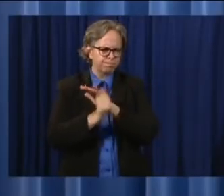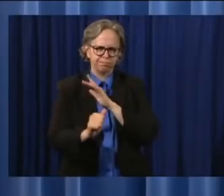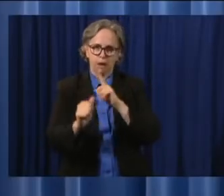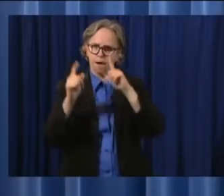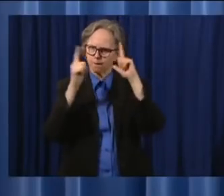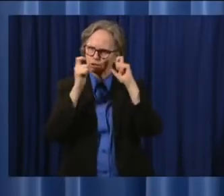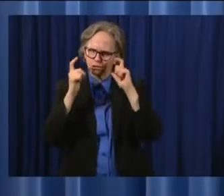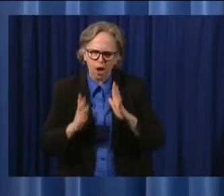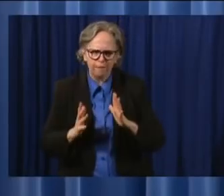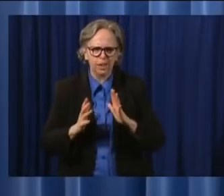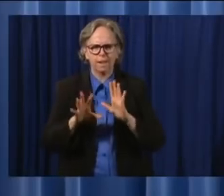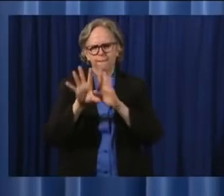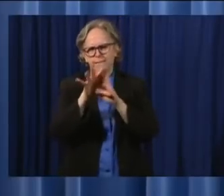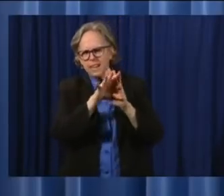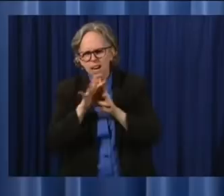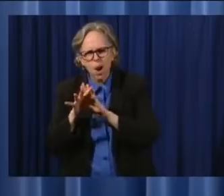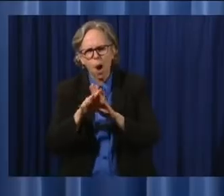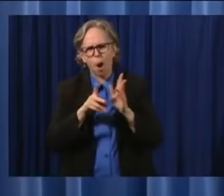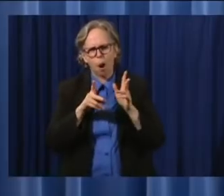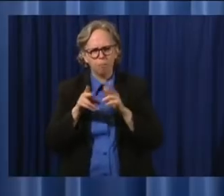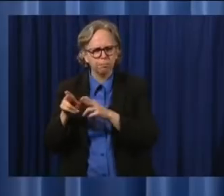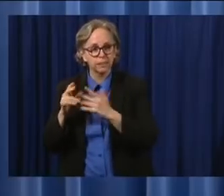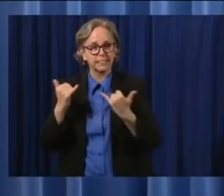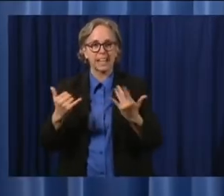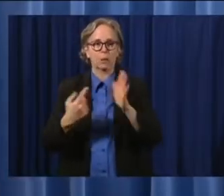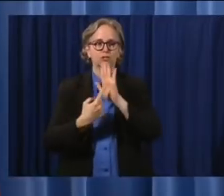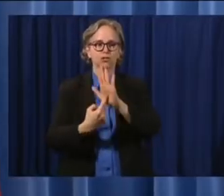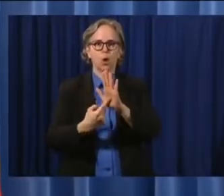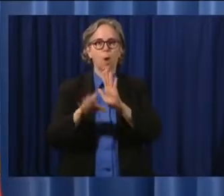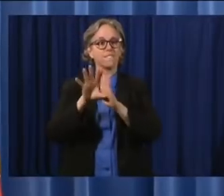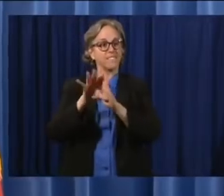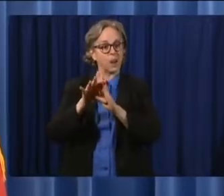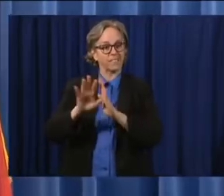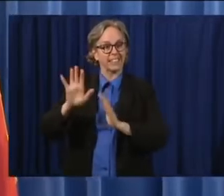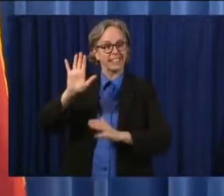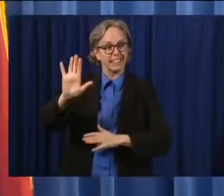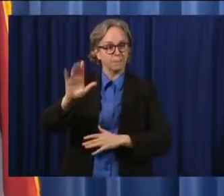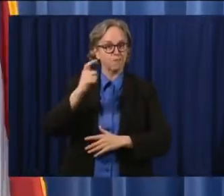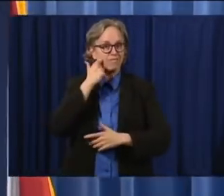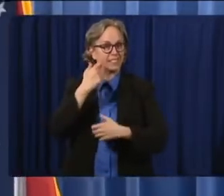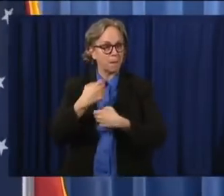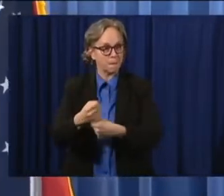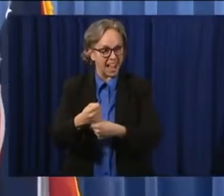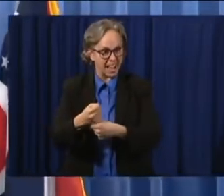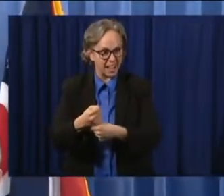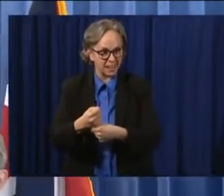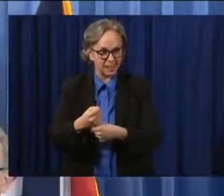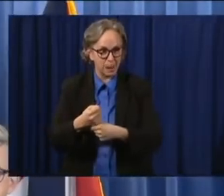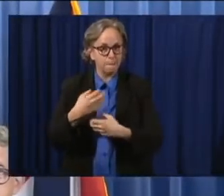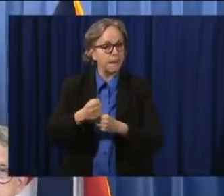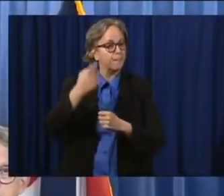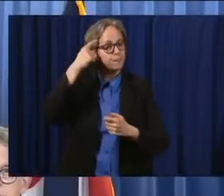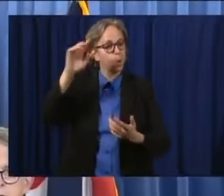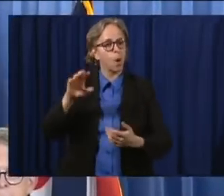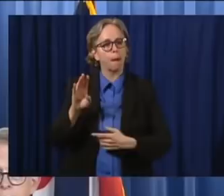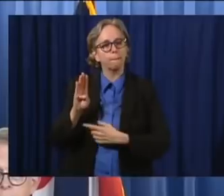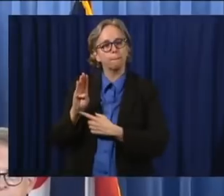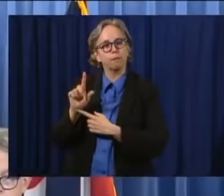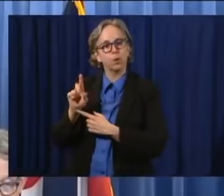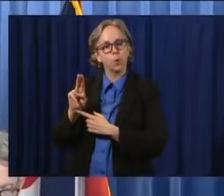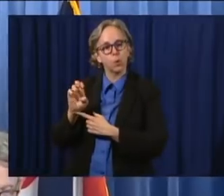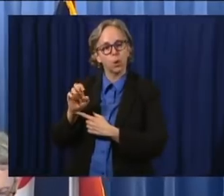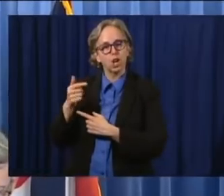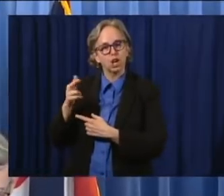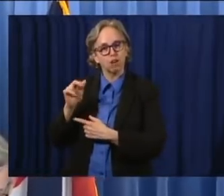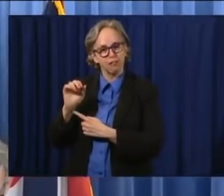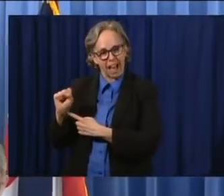and today we want to show a video that Eric recently made, and he made it for the bluegrass band Joe Mullins and the